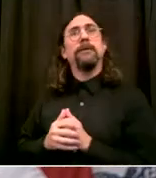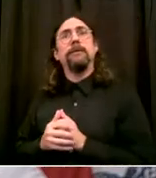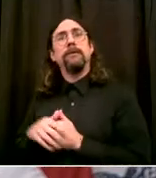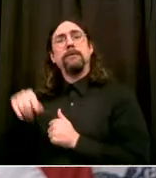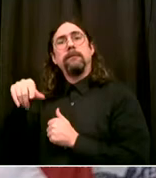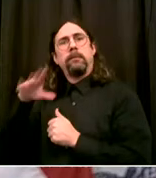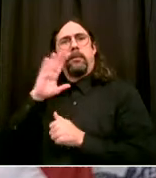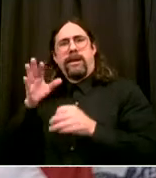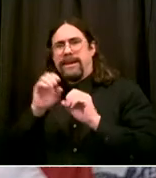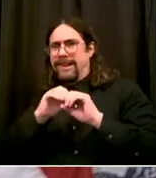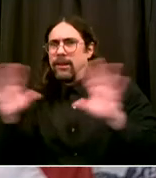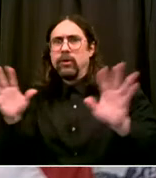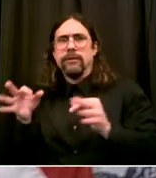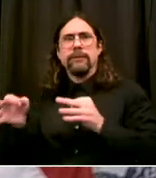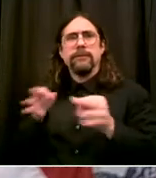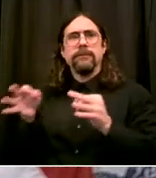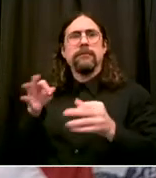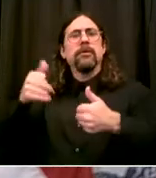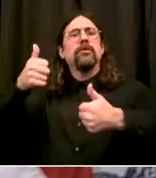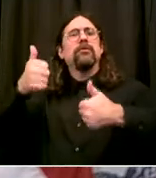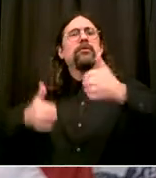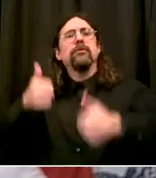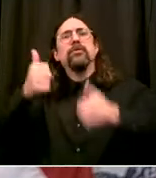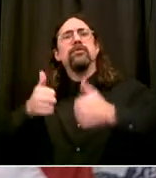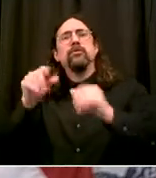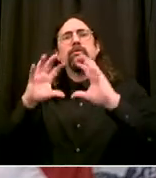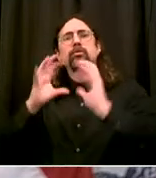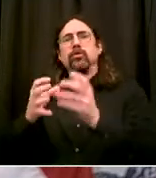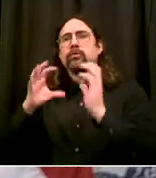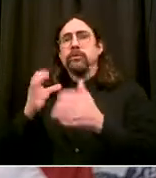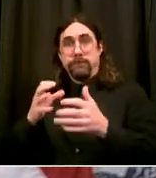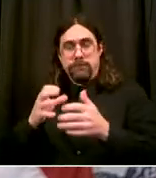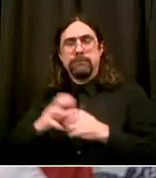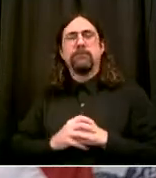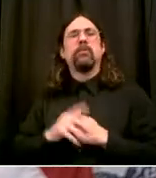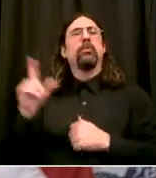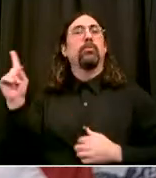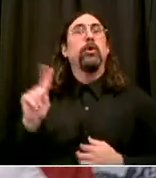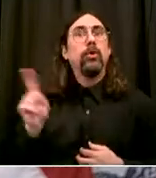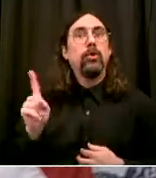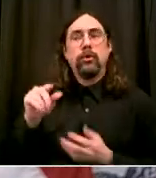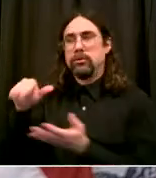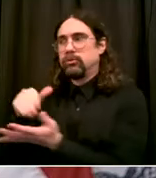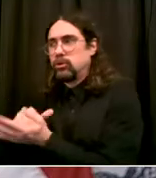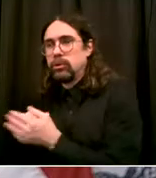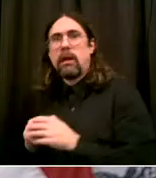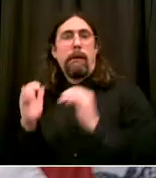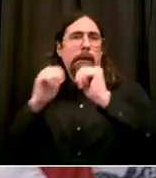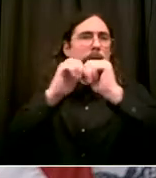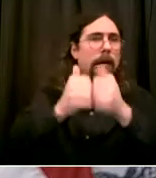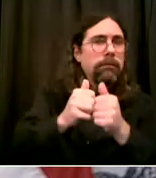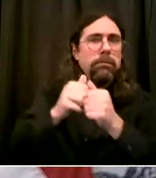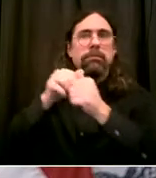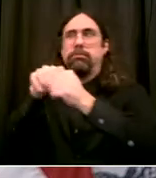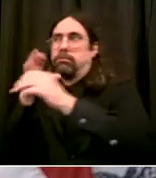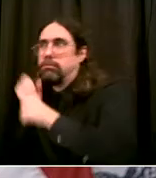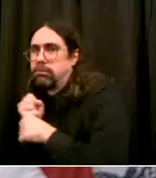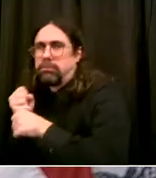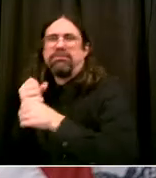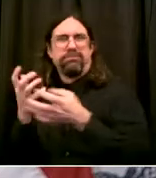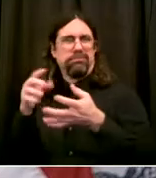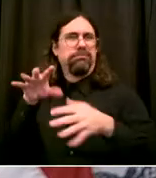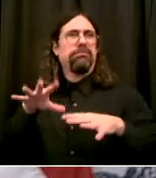come. I'll turn to Dr. Choksi, but I do not expect him to be able to give you the perfect chart of how all 1 million will be done in January